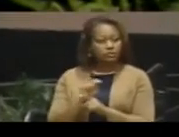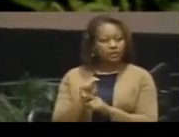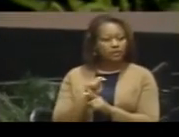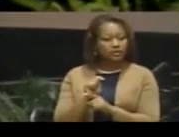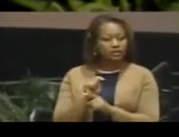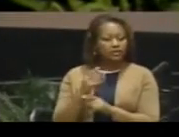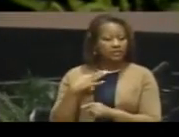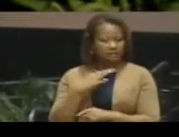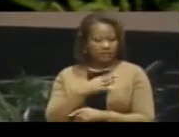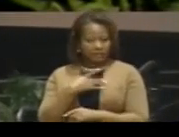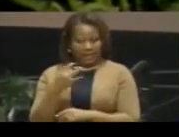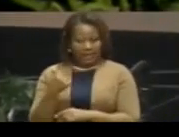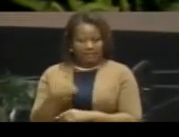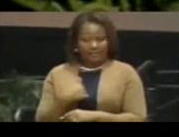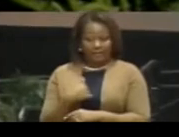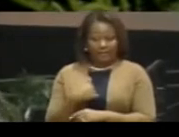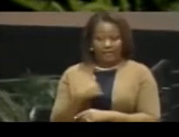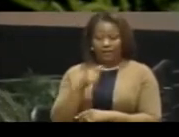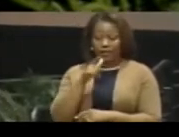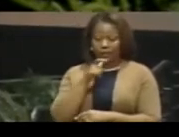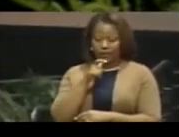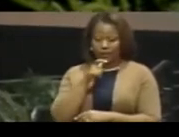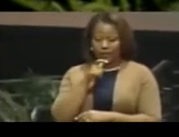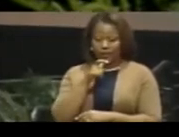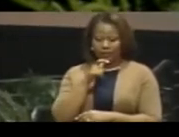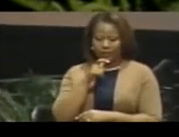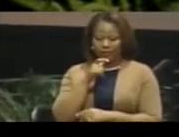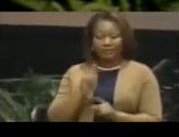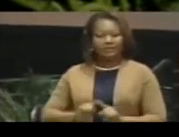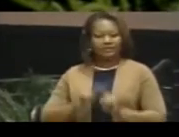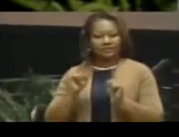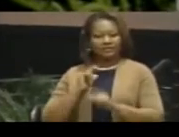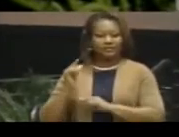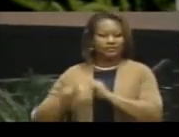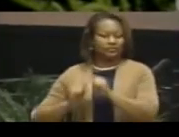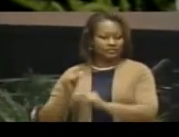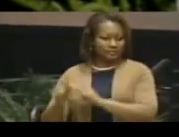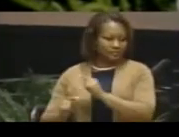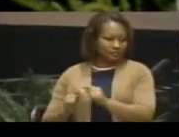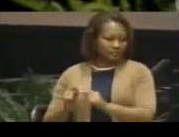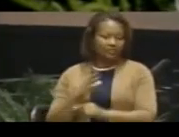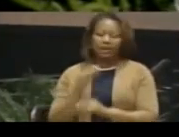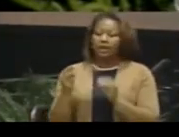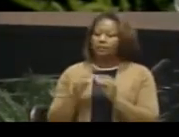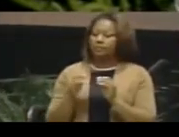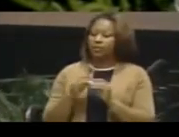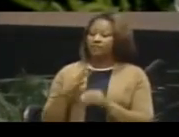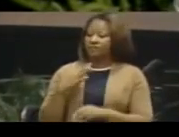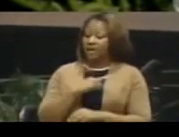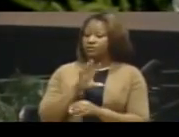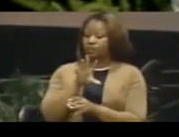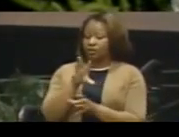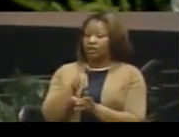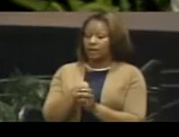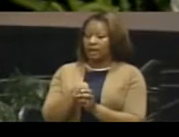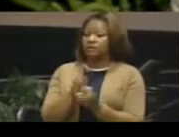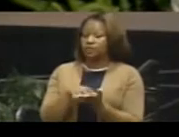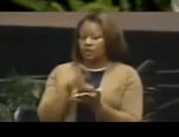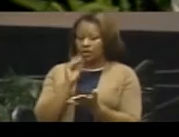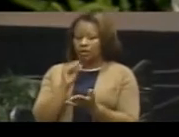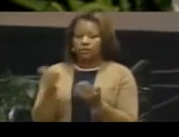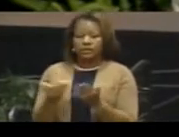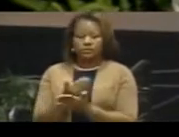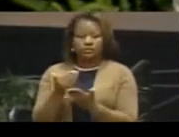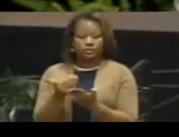like me, who, you know, kind of the digital generation passed them. And so more faculty are engaged in learning these